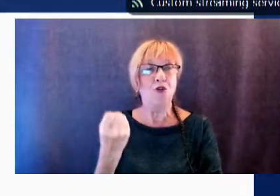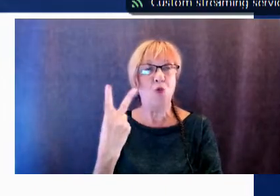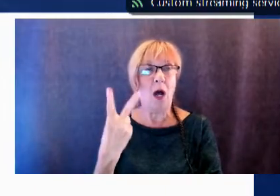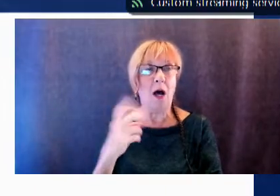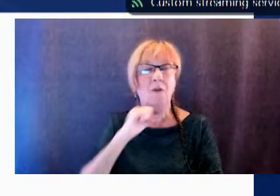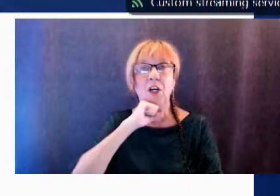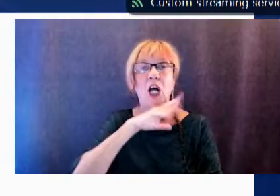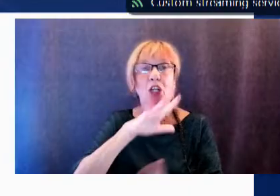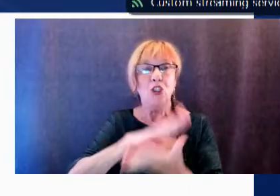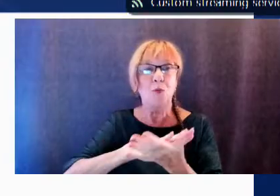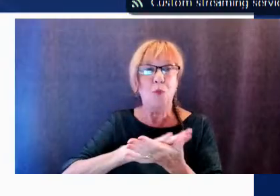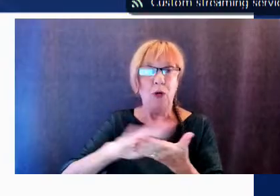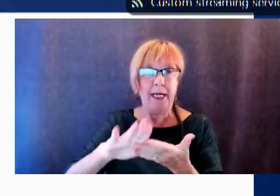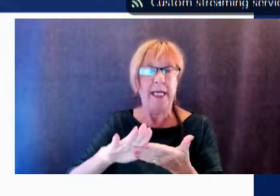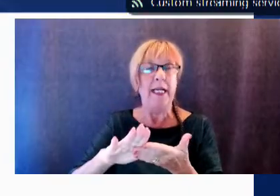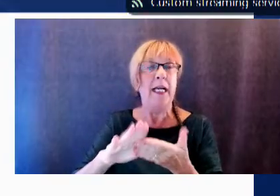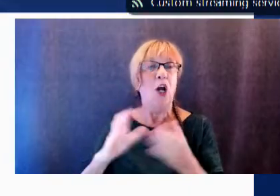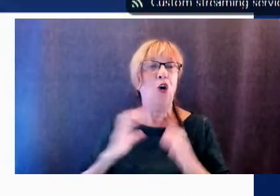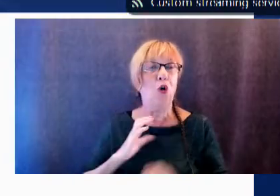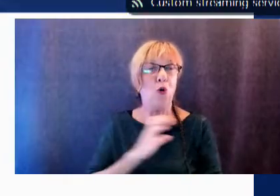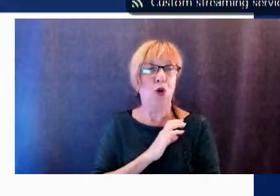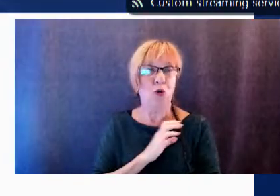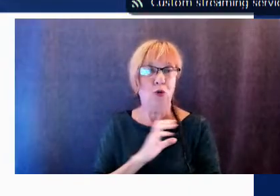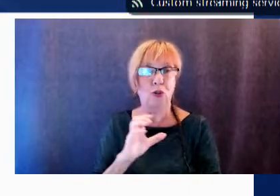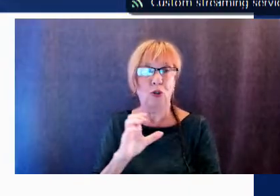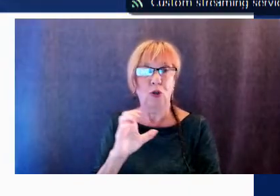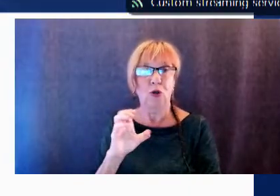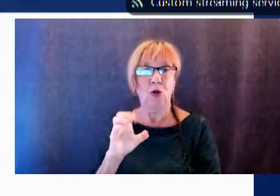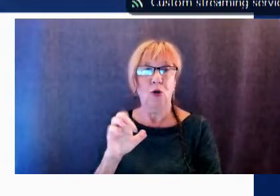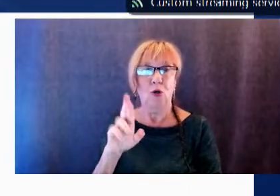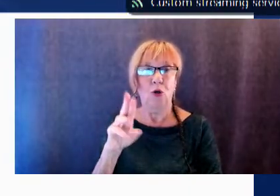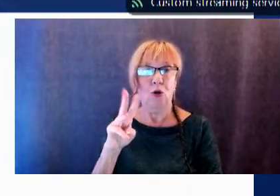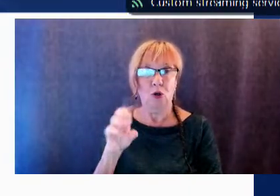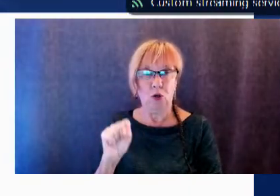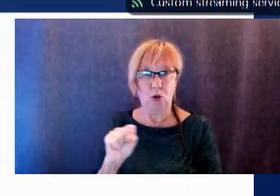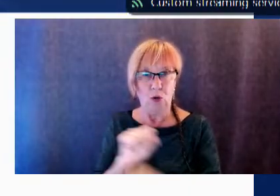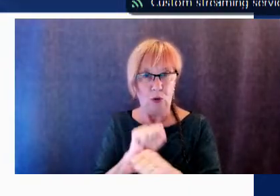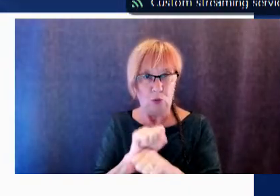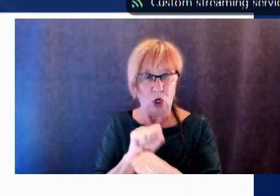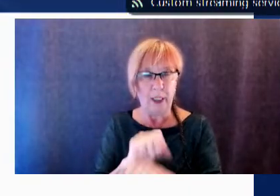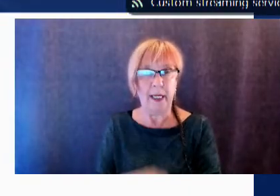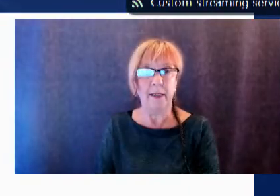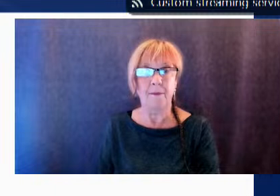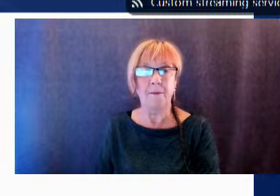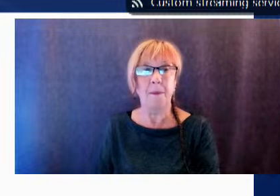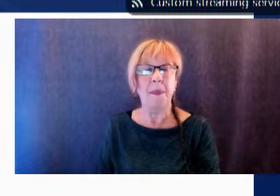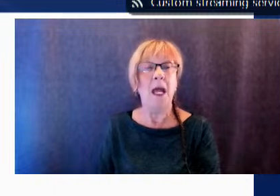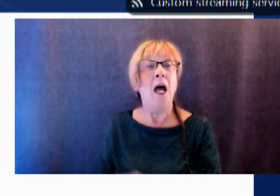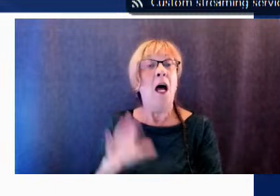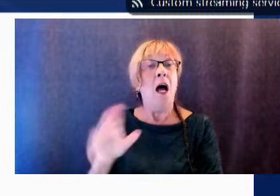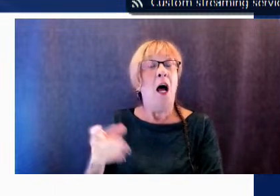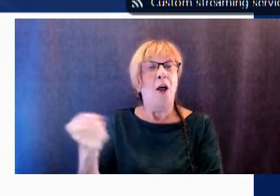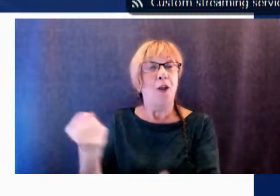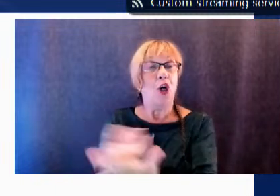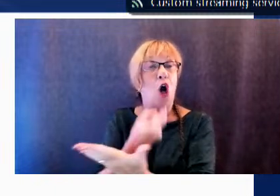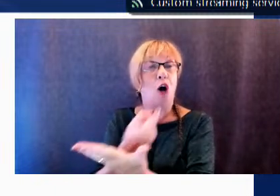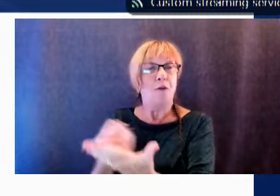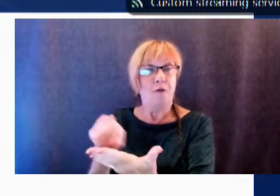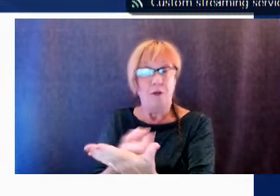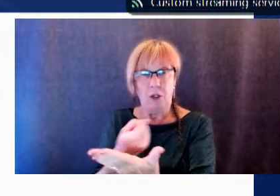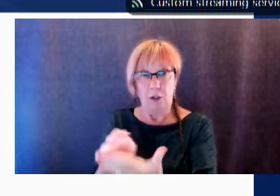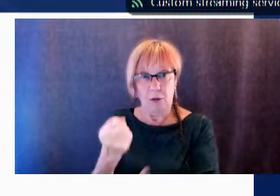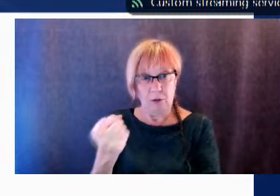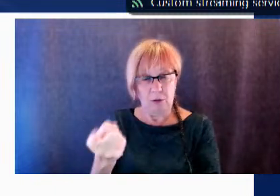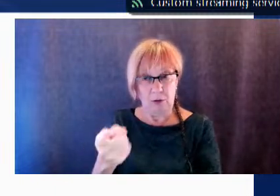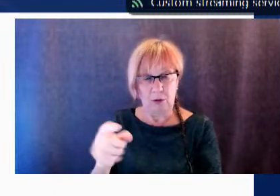now in Altadena. And then just a couple key topics here. So the Altadena golf course, really